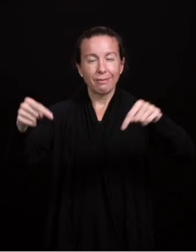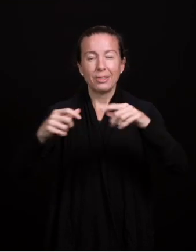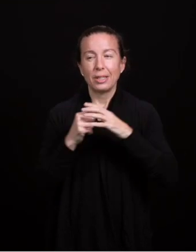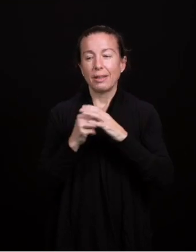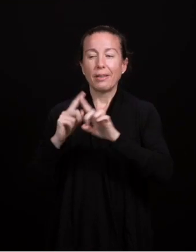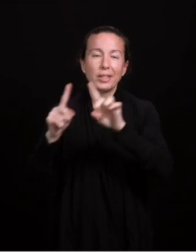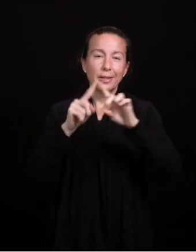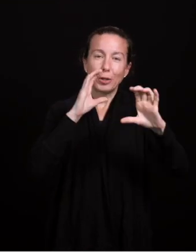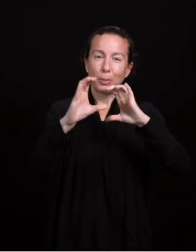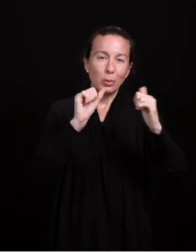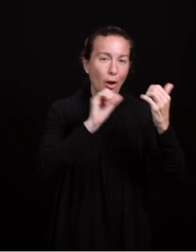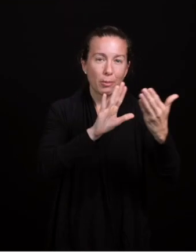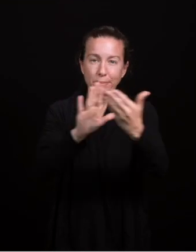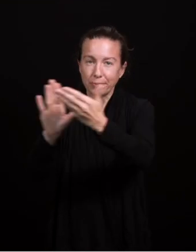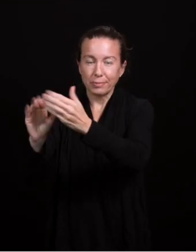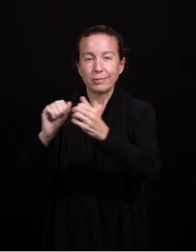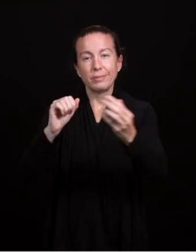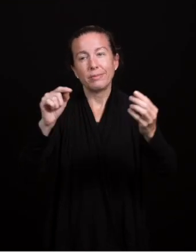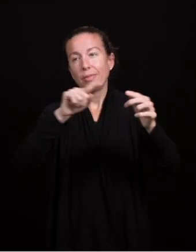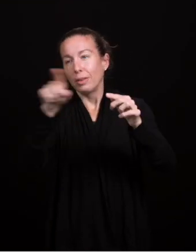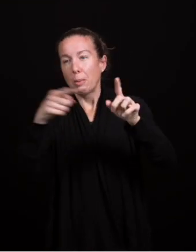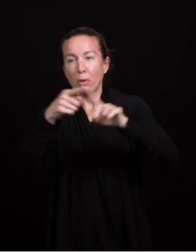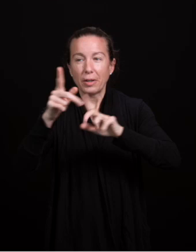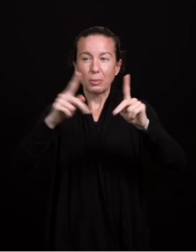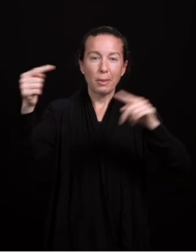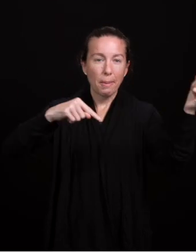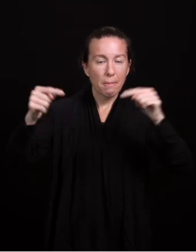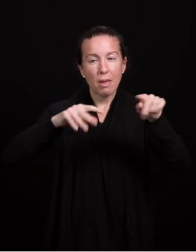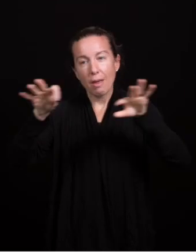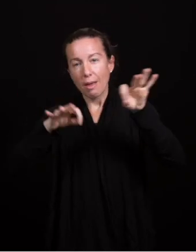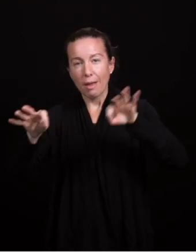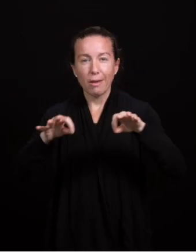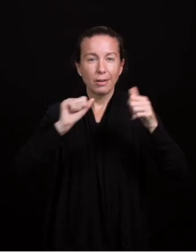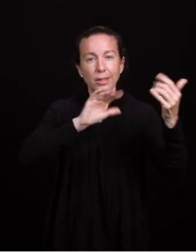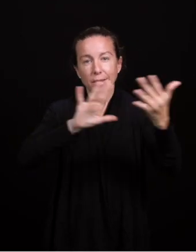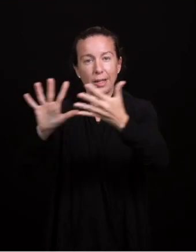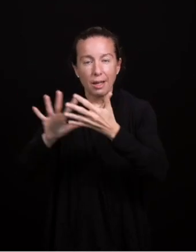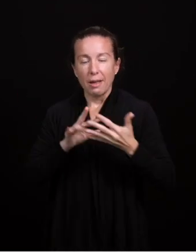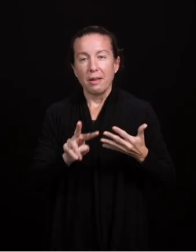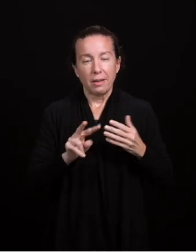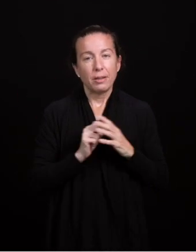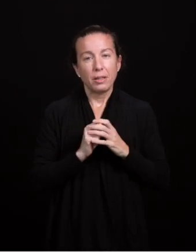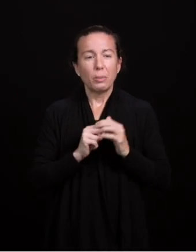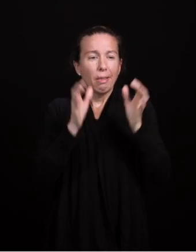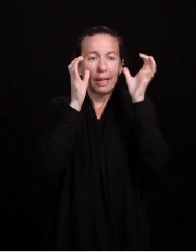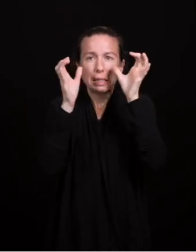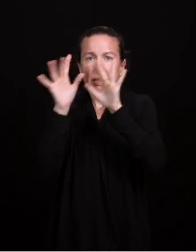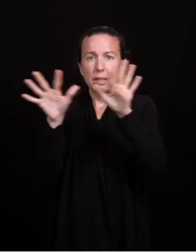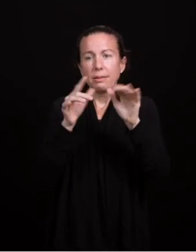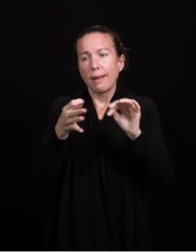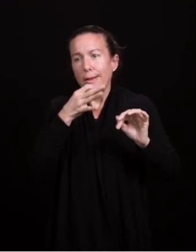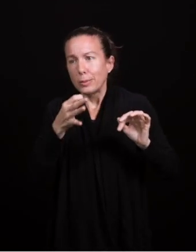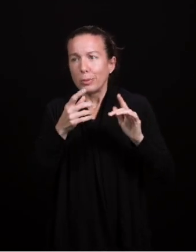the different communication options were explained to us. And I think that, we listened to